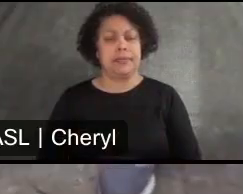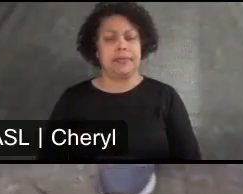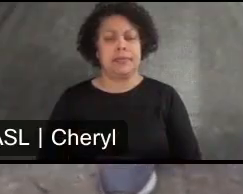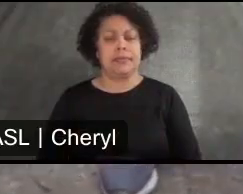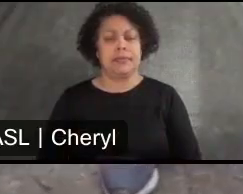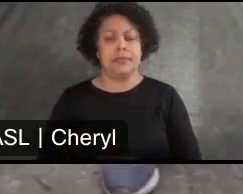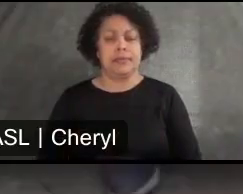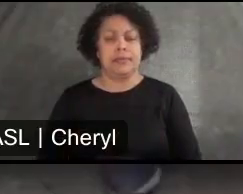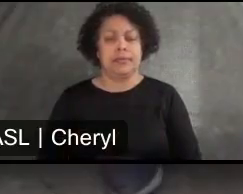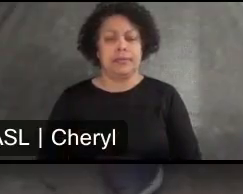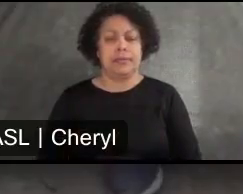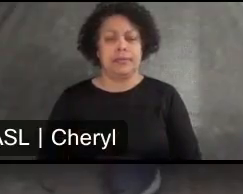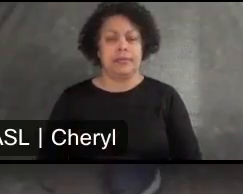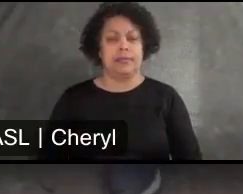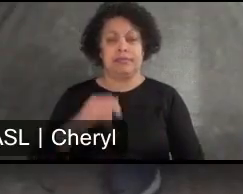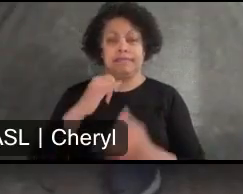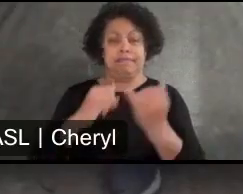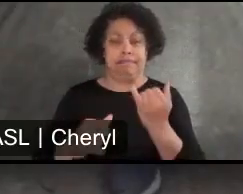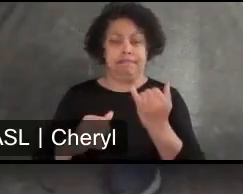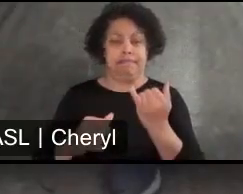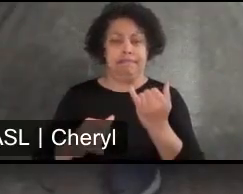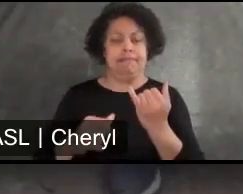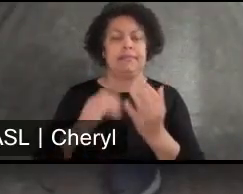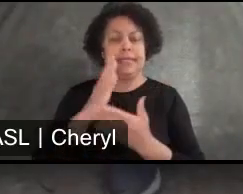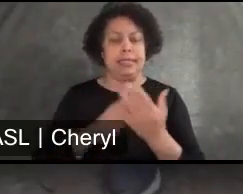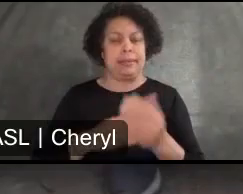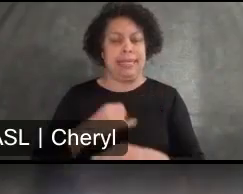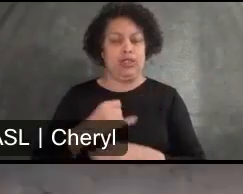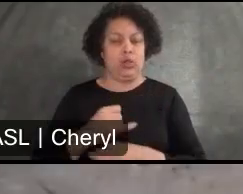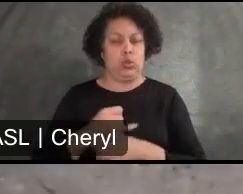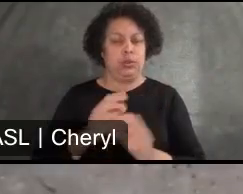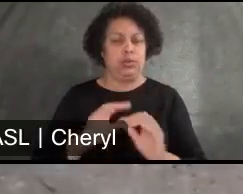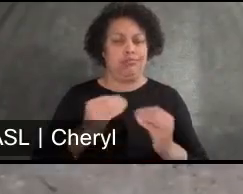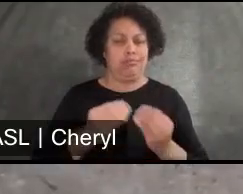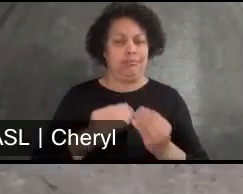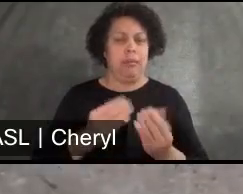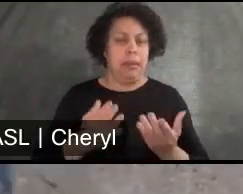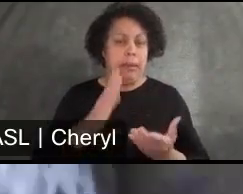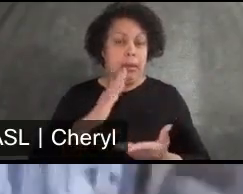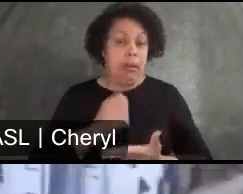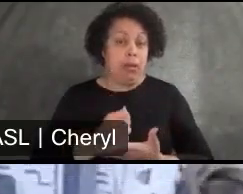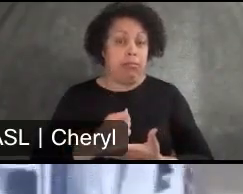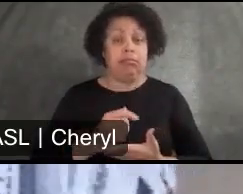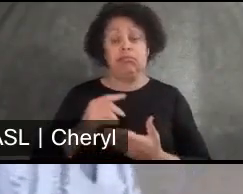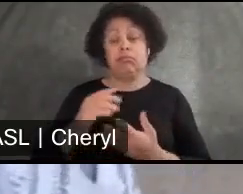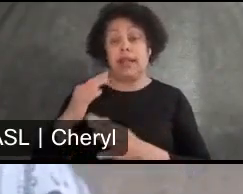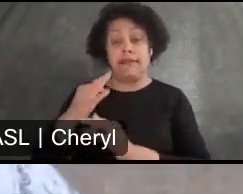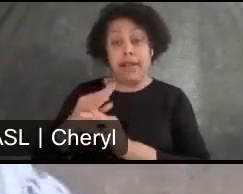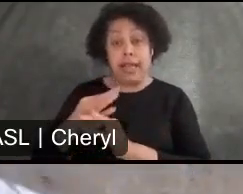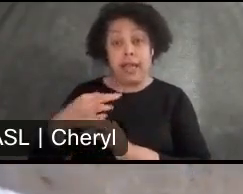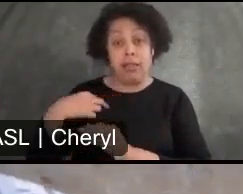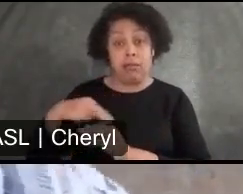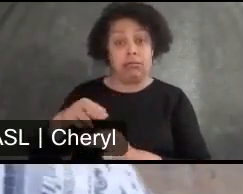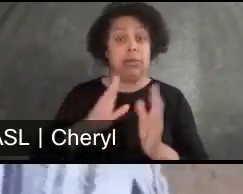For the last layer, consider institutions that could be able to help you. This could be a faith community, book club,